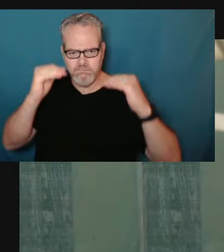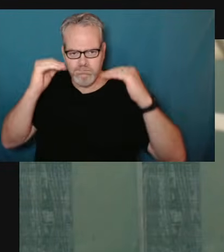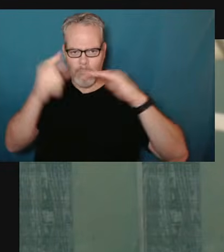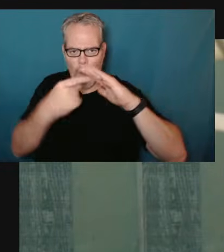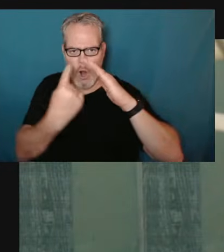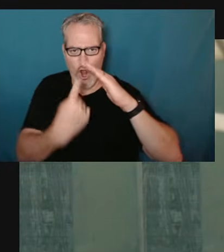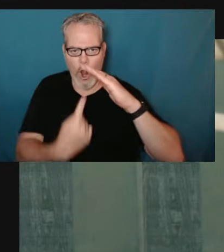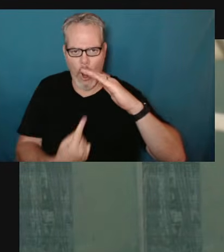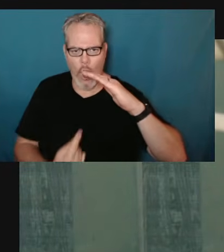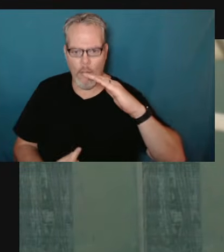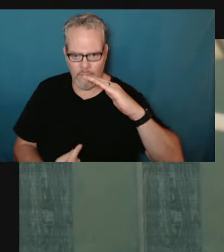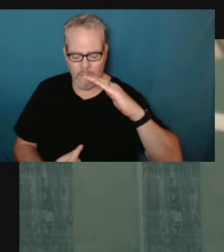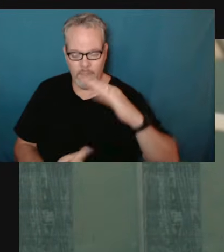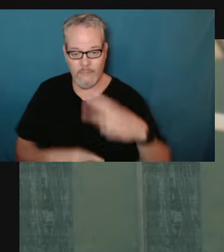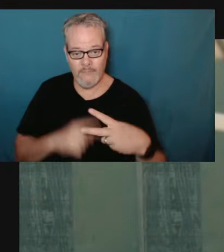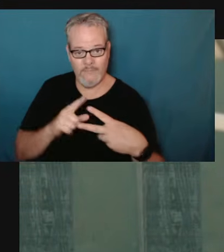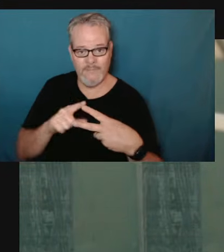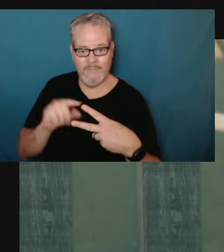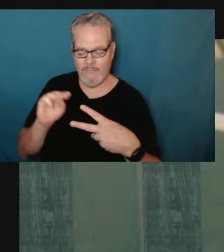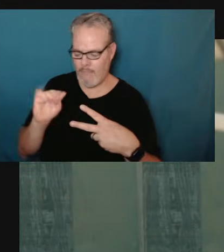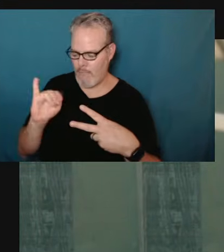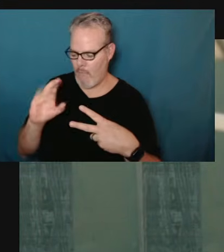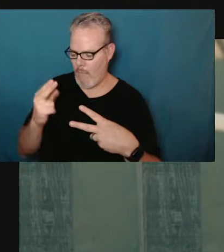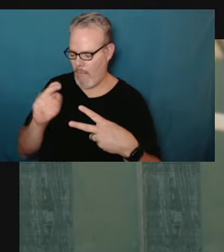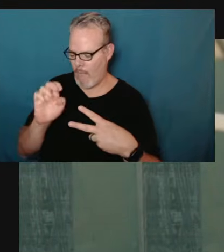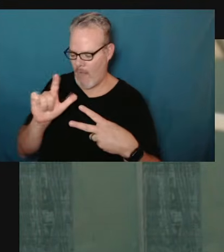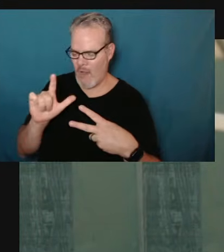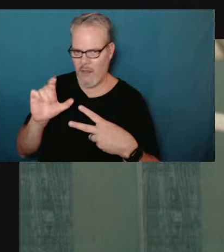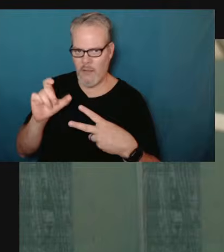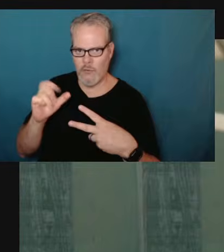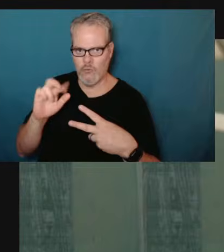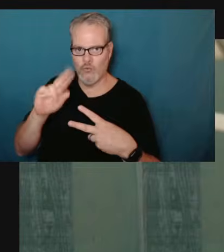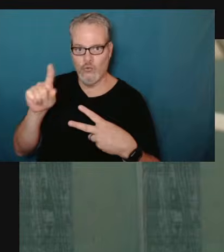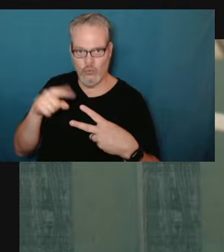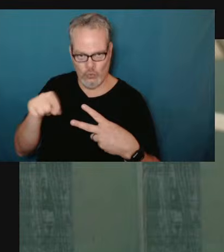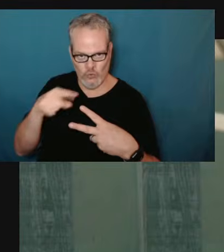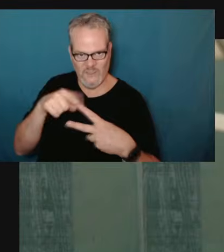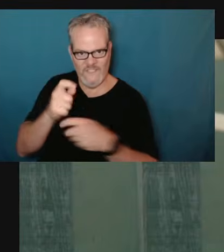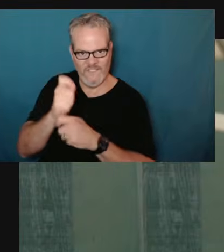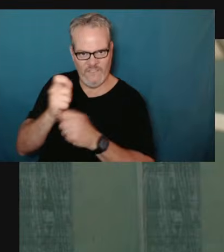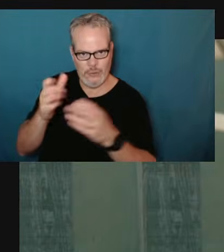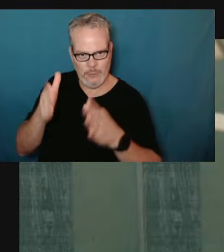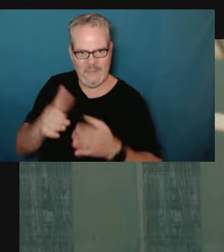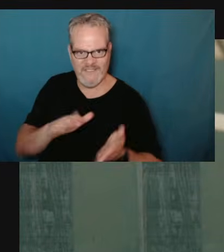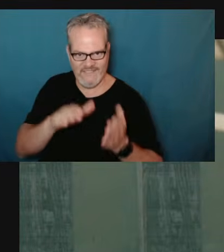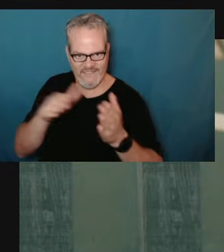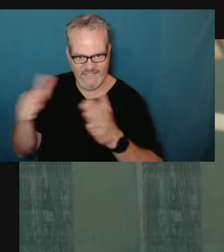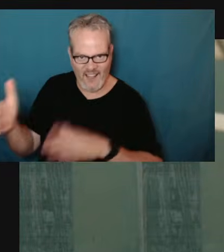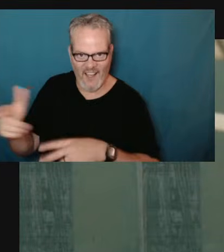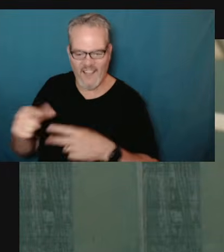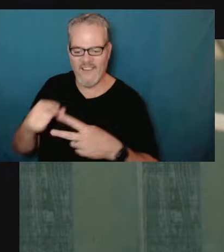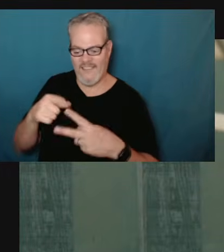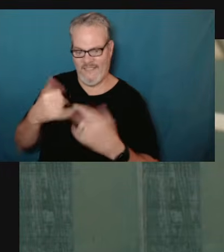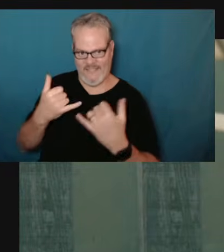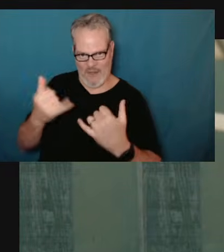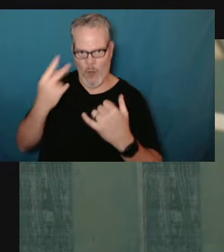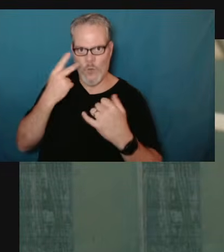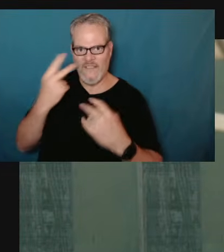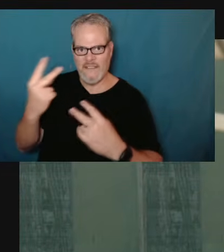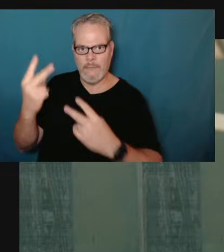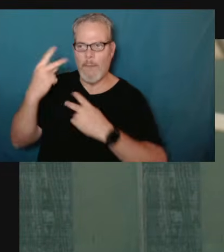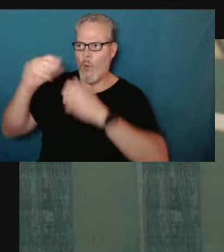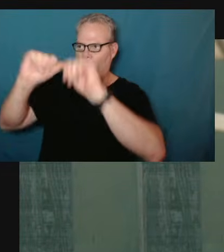Michael Cruz, a local fisherman who was swept out to sea, and there's a memorial to Michael Cruz at the top of the Haleakala